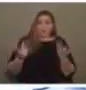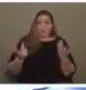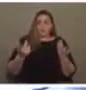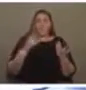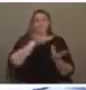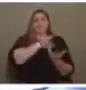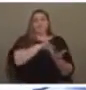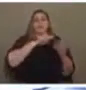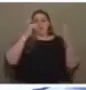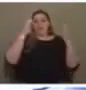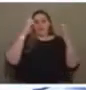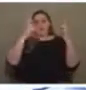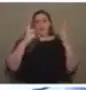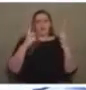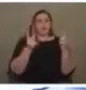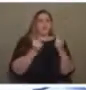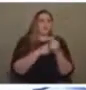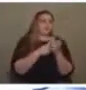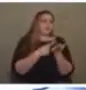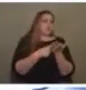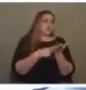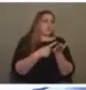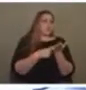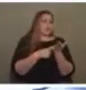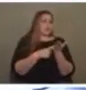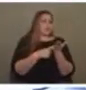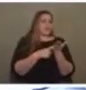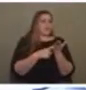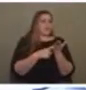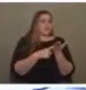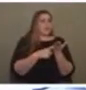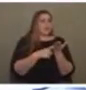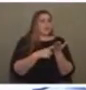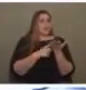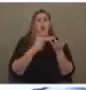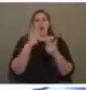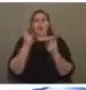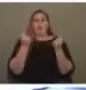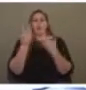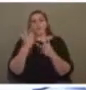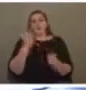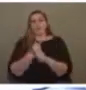of education, first, we were discussing the issue of quantity of education, mm-hmm. right?